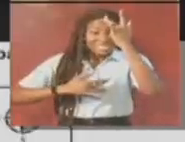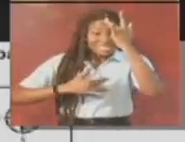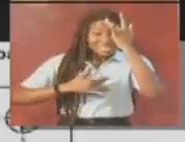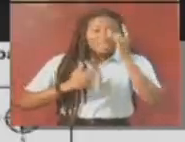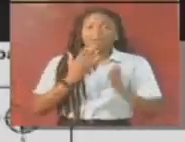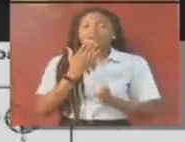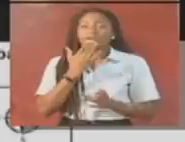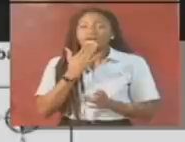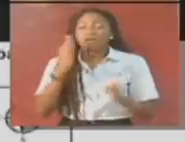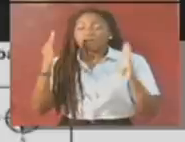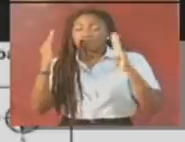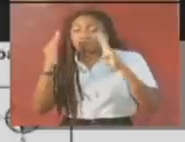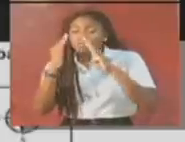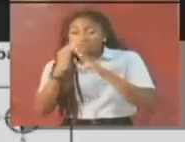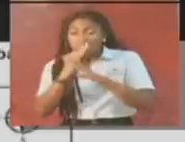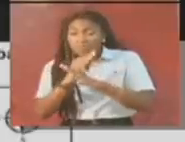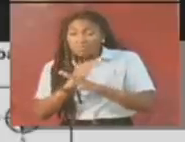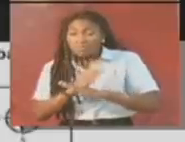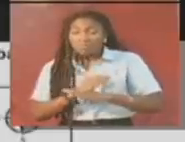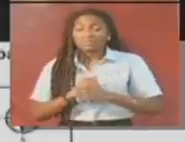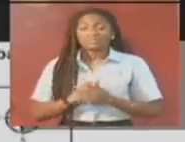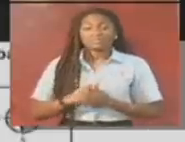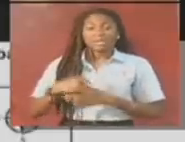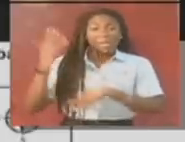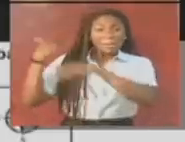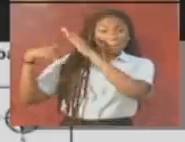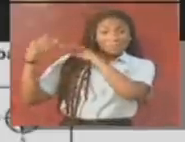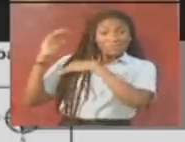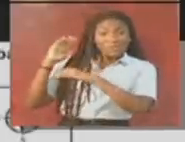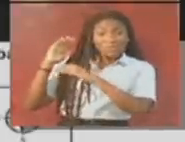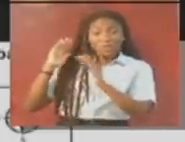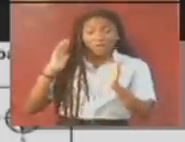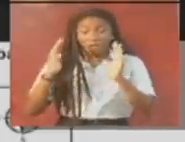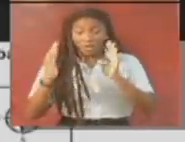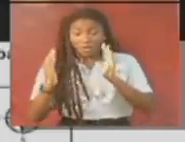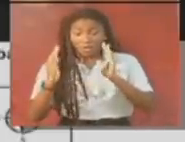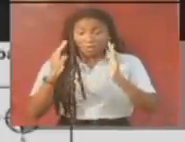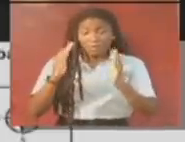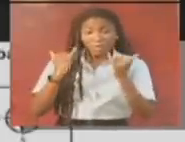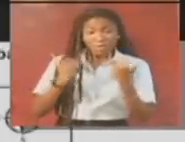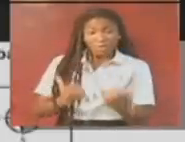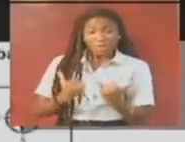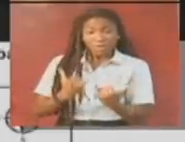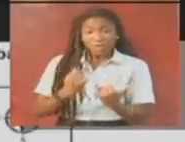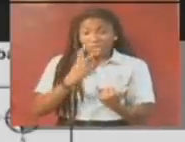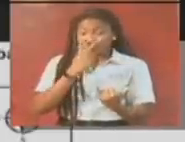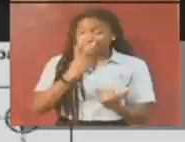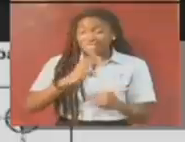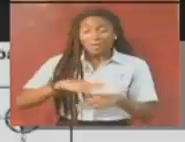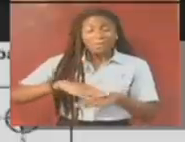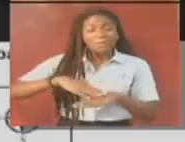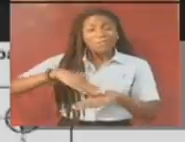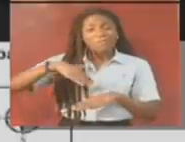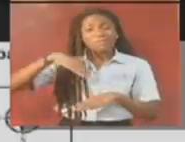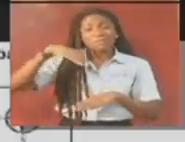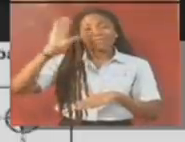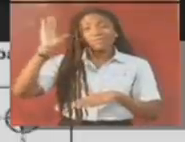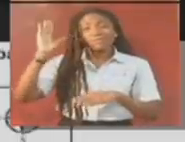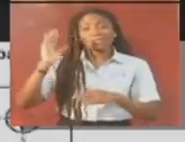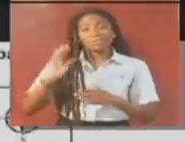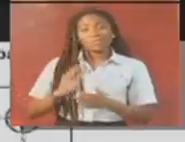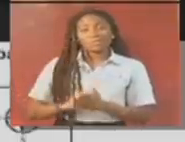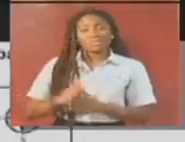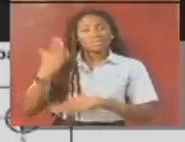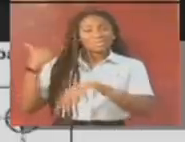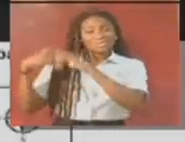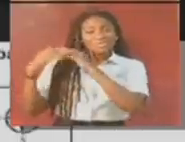25 cases, as opposed to previous versions of this map, where the largest numbers of cases may have ranged between